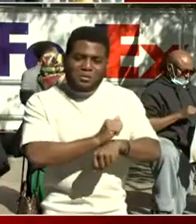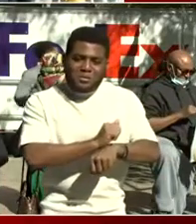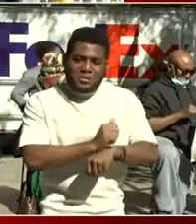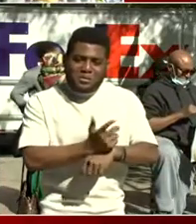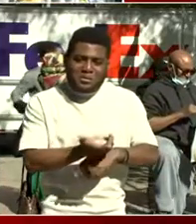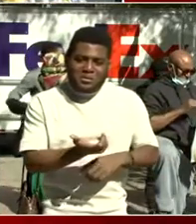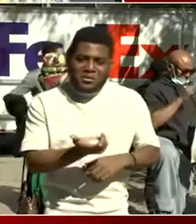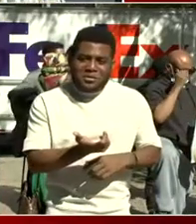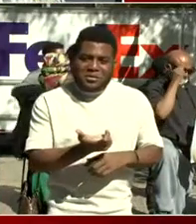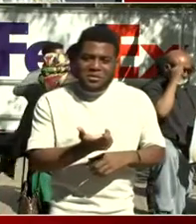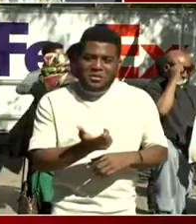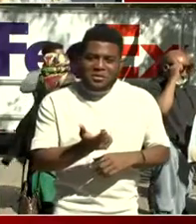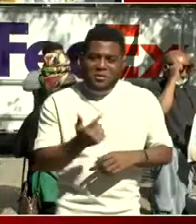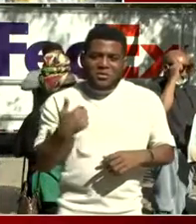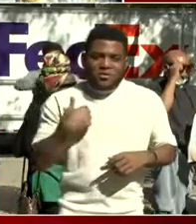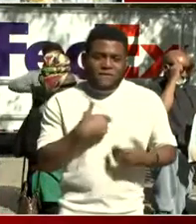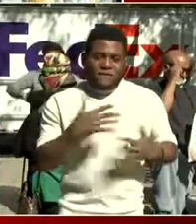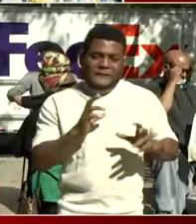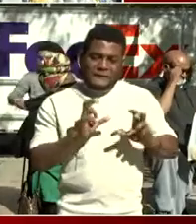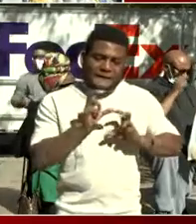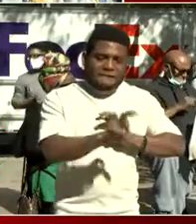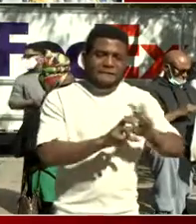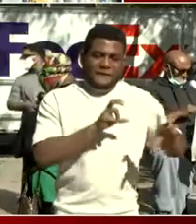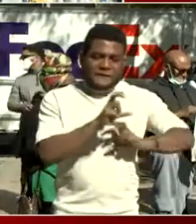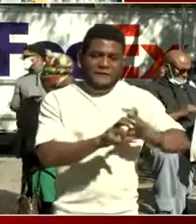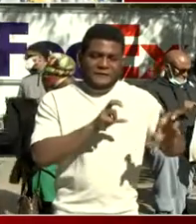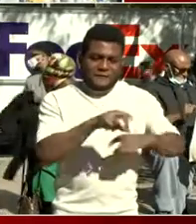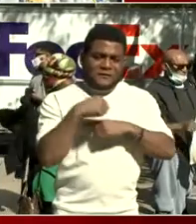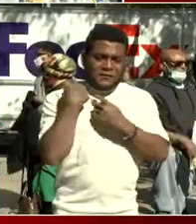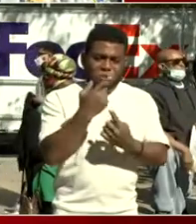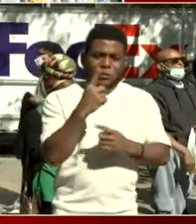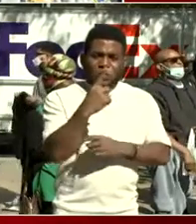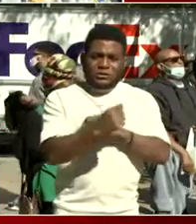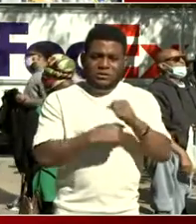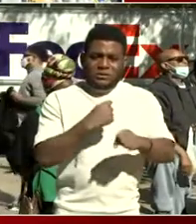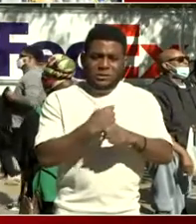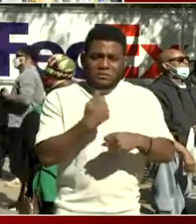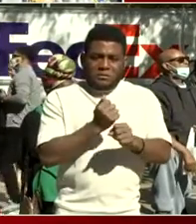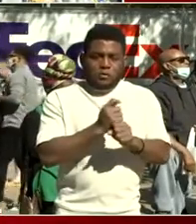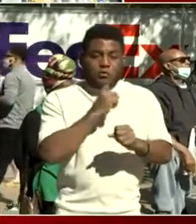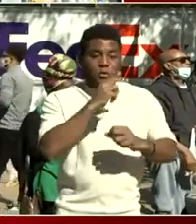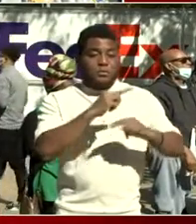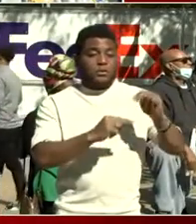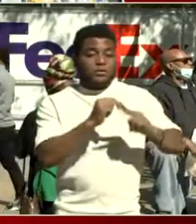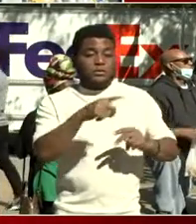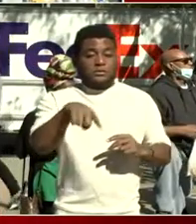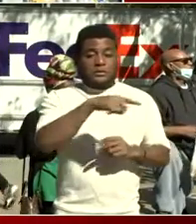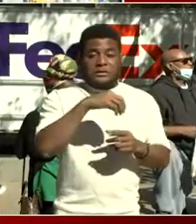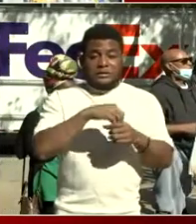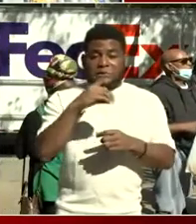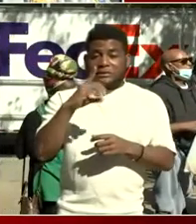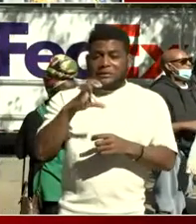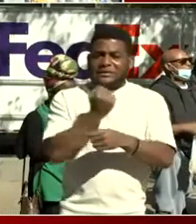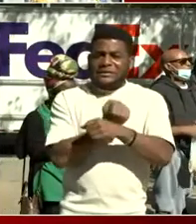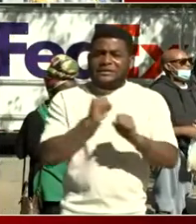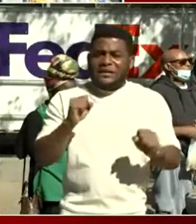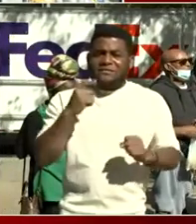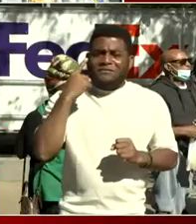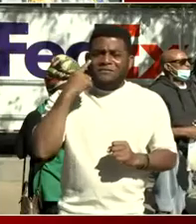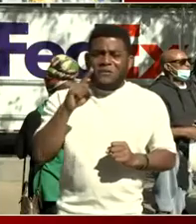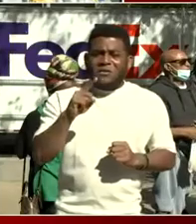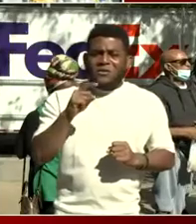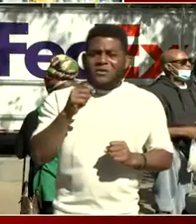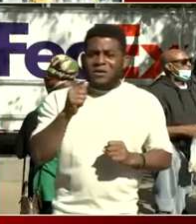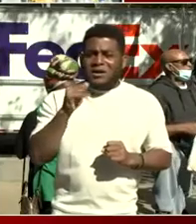invested for more than a year and a half in making sure that our buildings are safe, and we feel very confident that school buildings